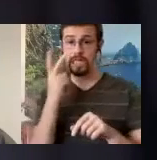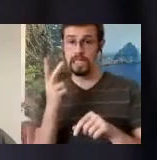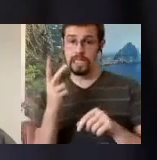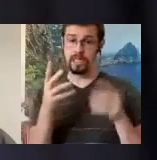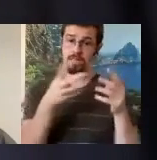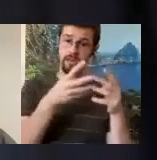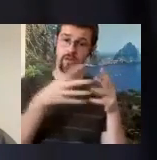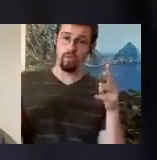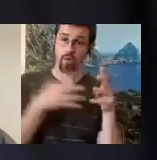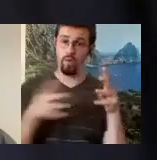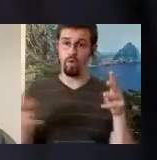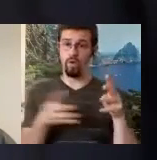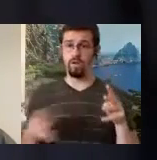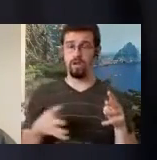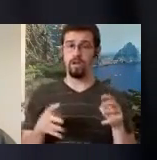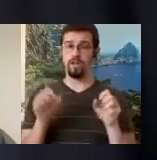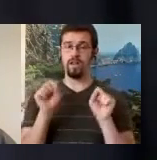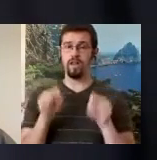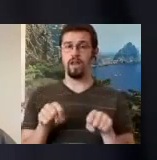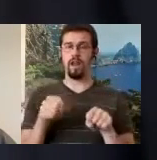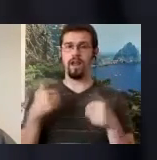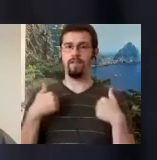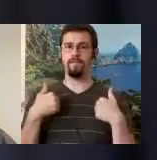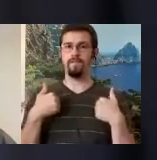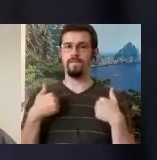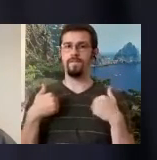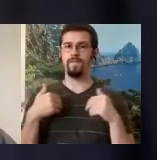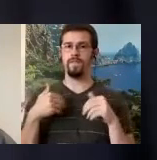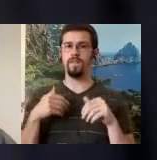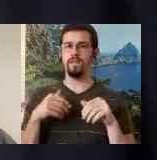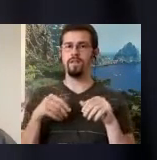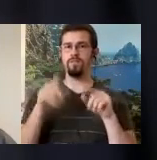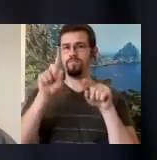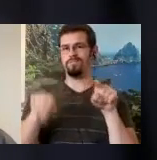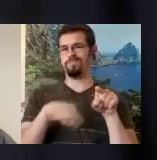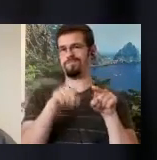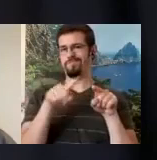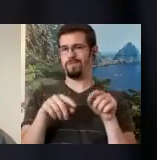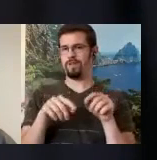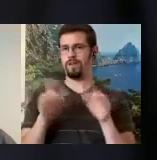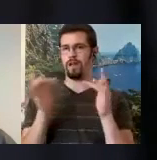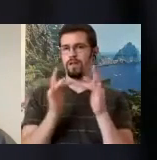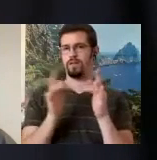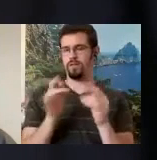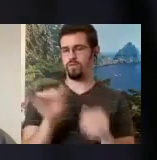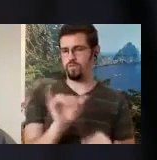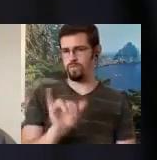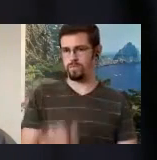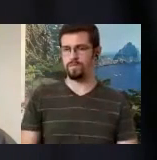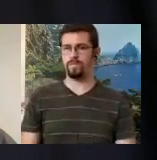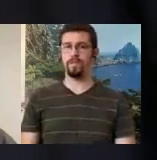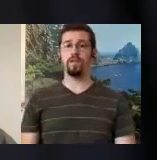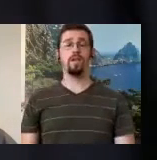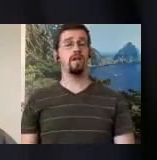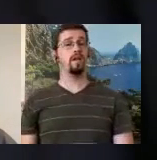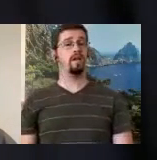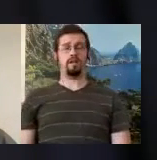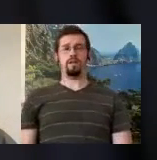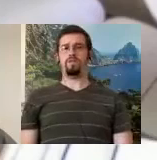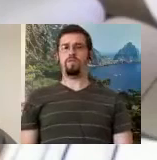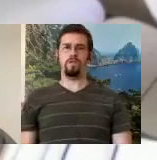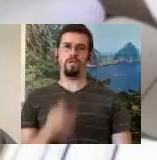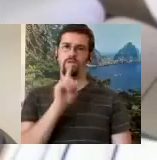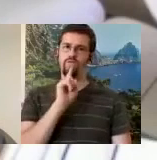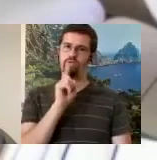it'll have the paper up shortly as well. Oh, this is just perfect, Ron. Please know I appreciate your work. I hope you know that.